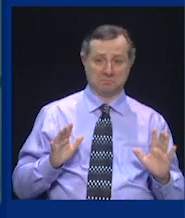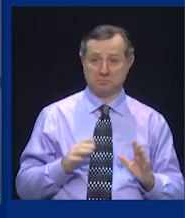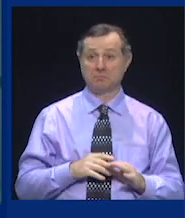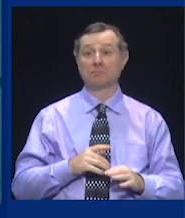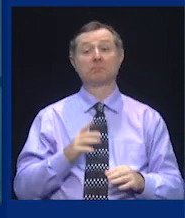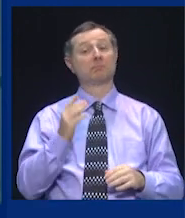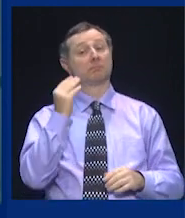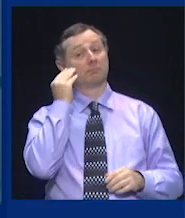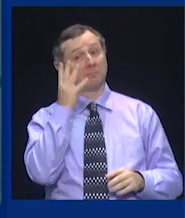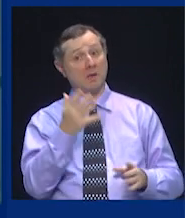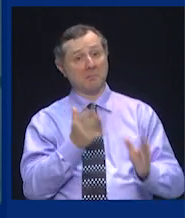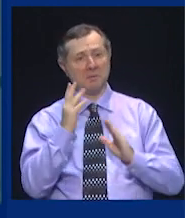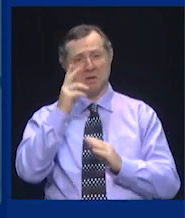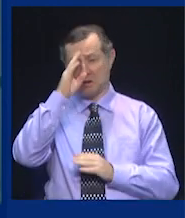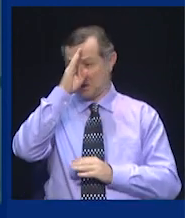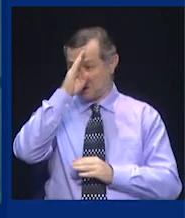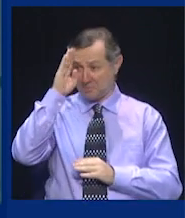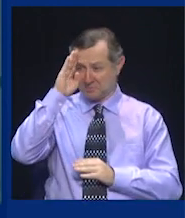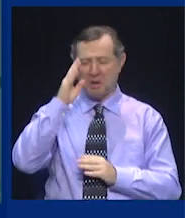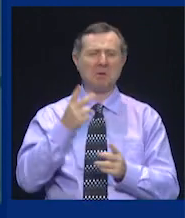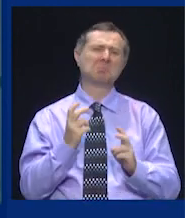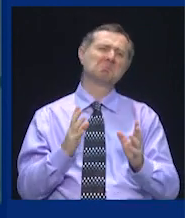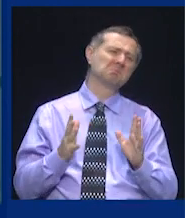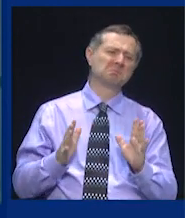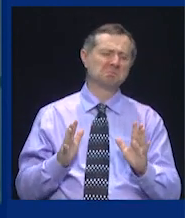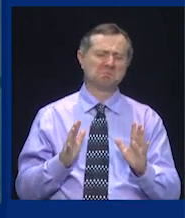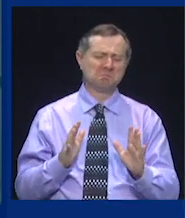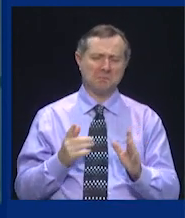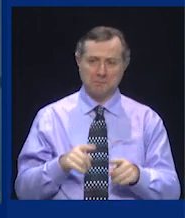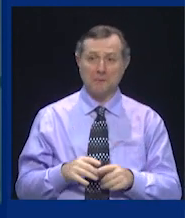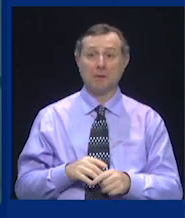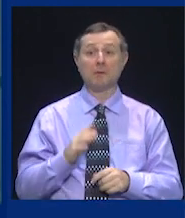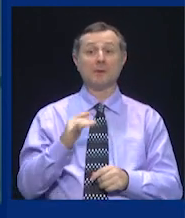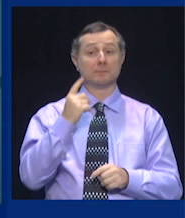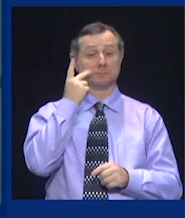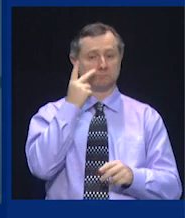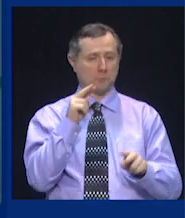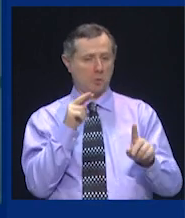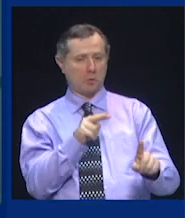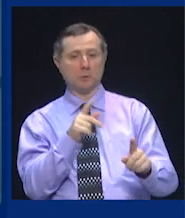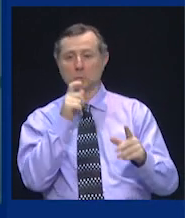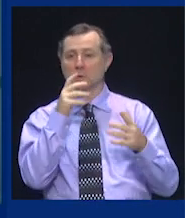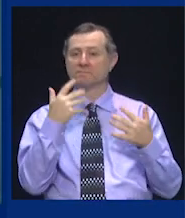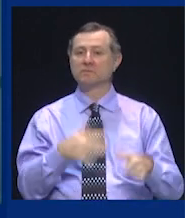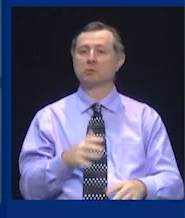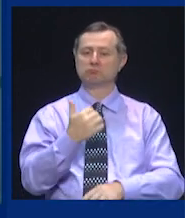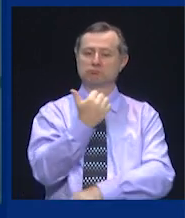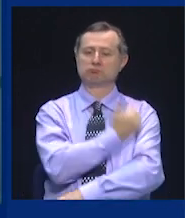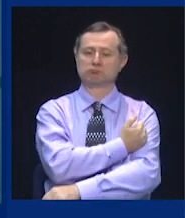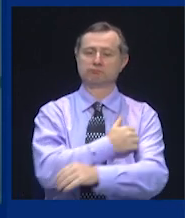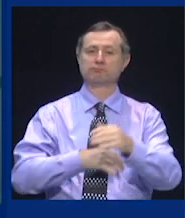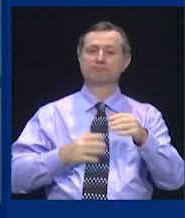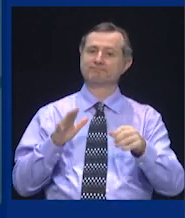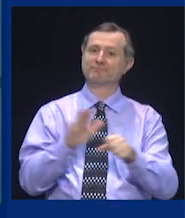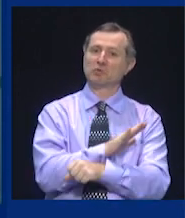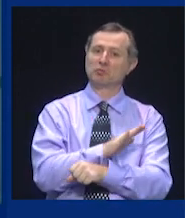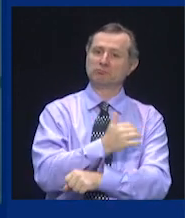hospitalized. When you look at the infection rate among those who are fully vaccinated, 4 out of 100,000,